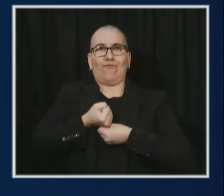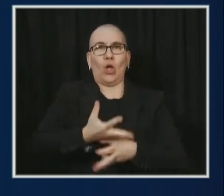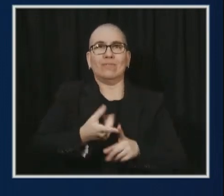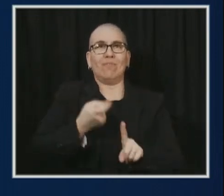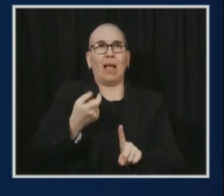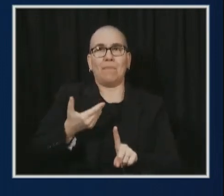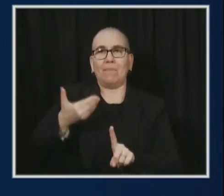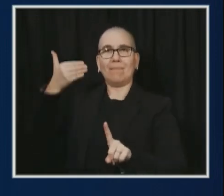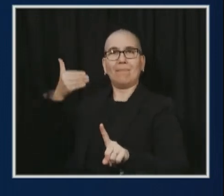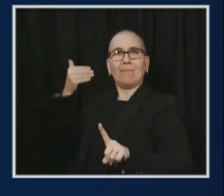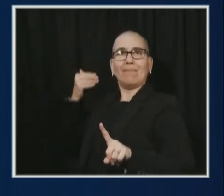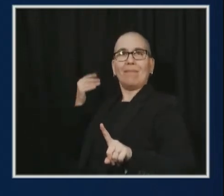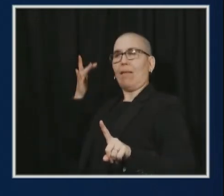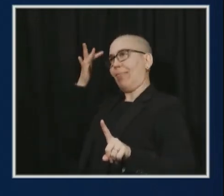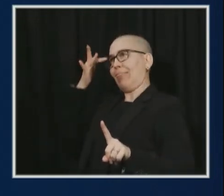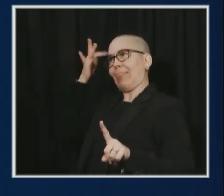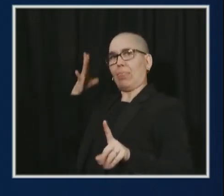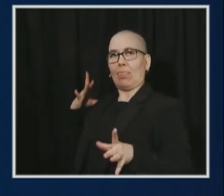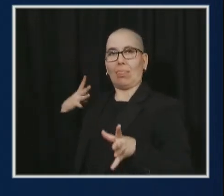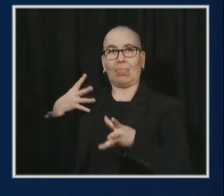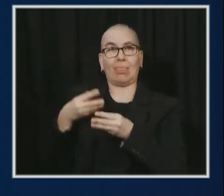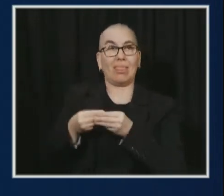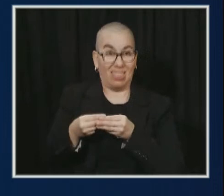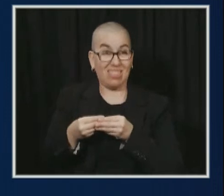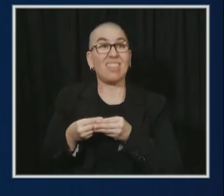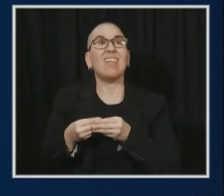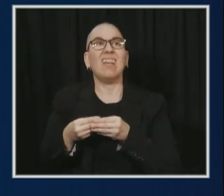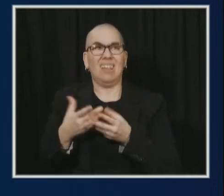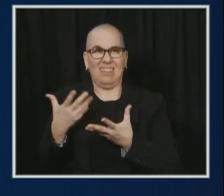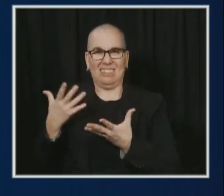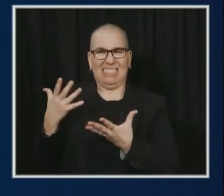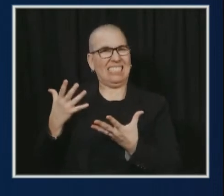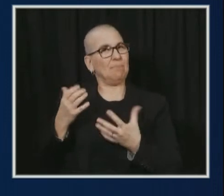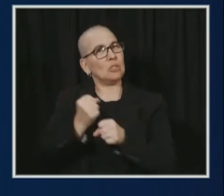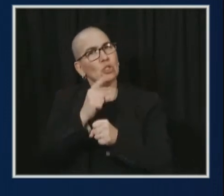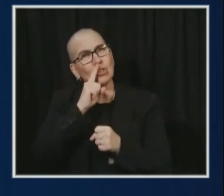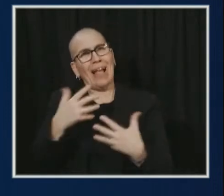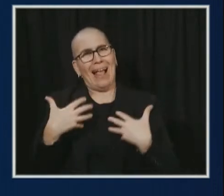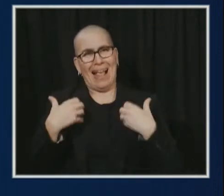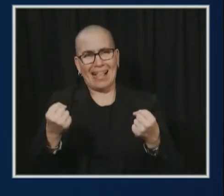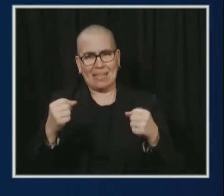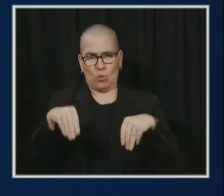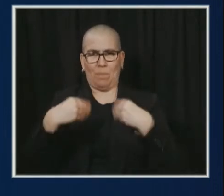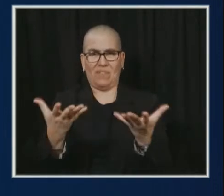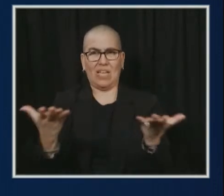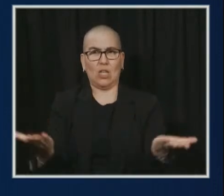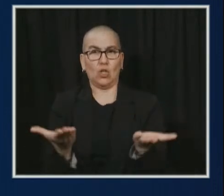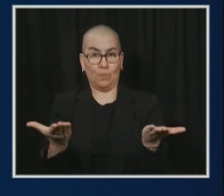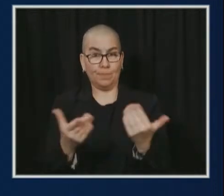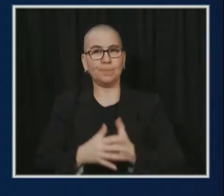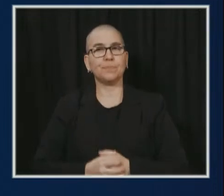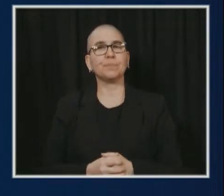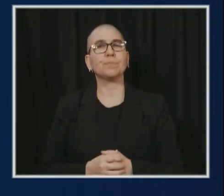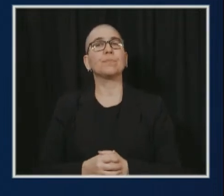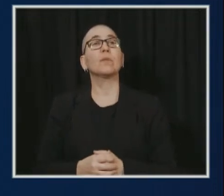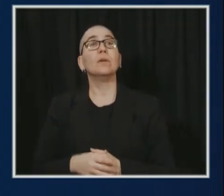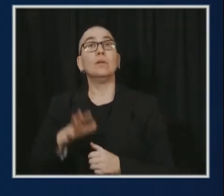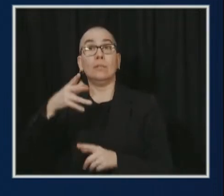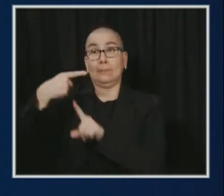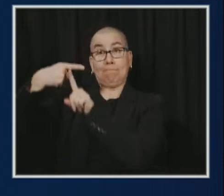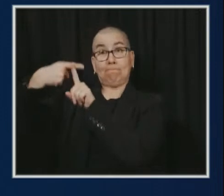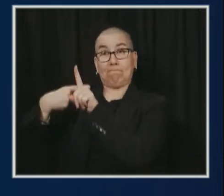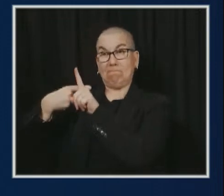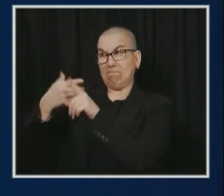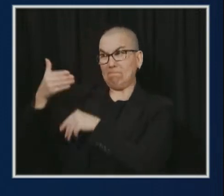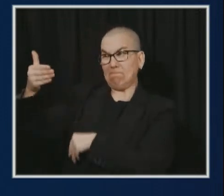government and from a deep partnership with our healthcare providers here in Minnesota. So beginning in April, now the governor